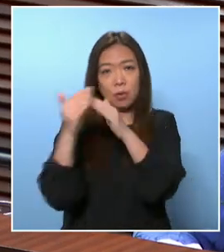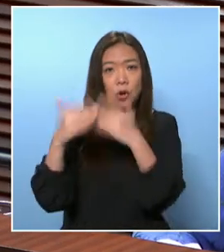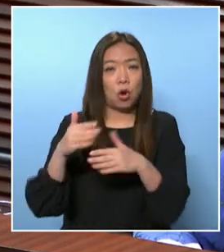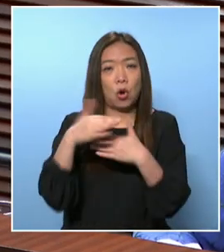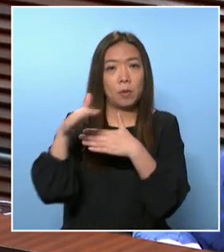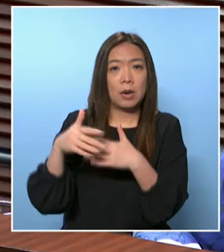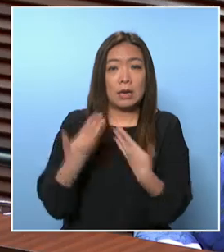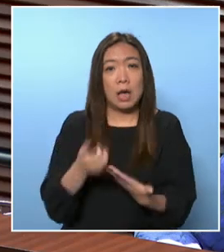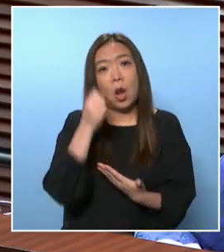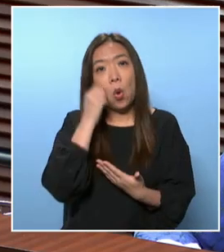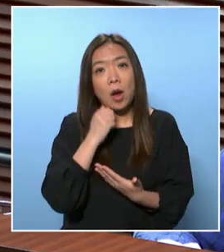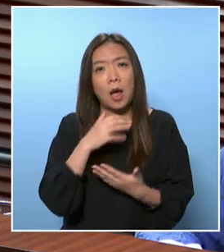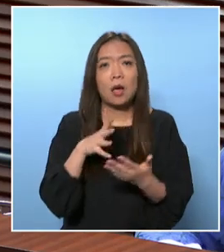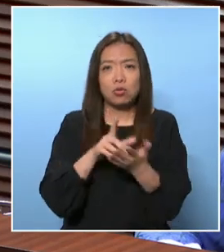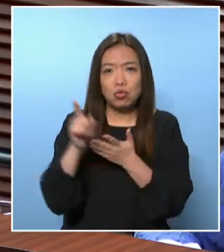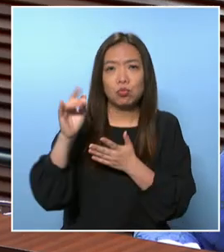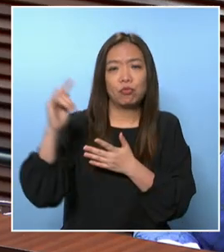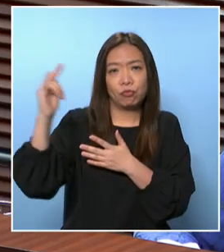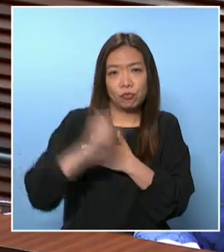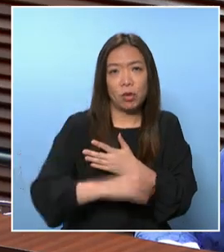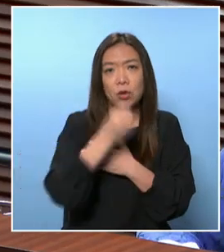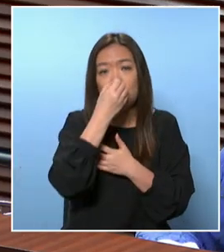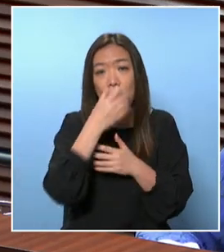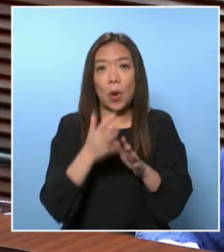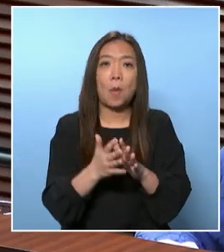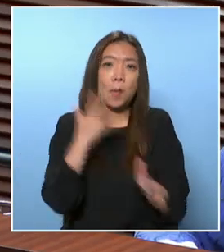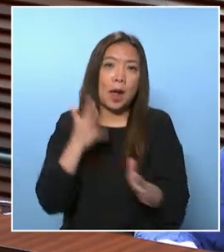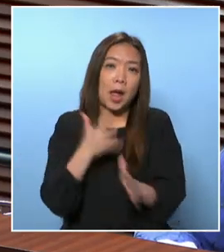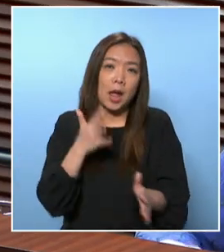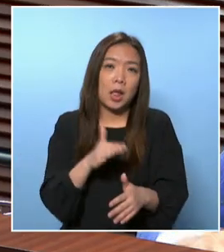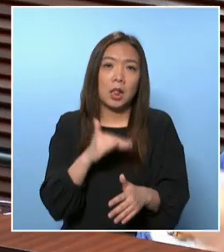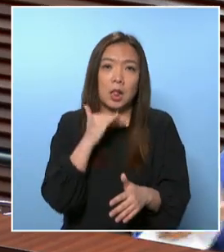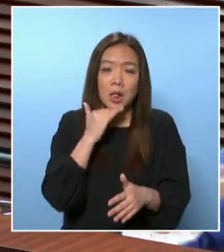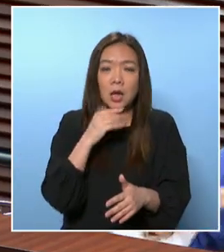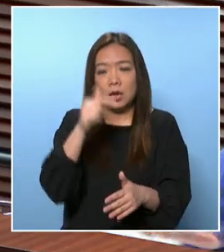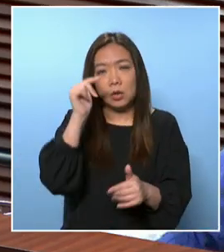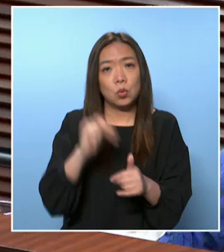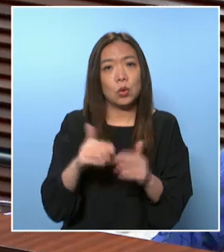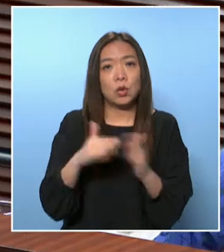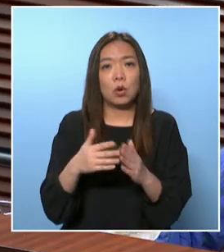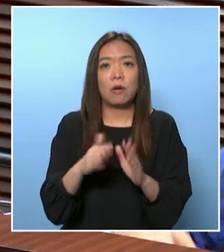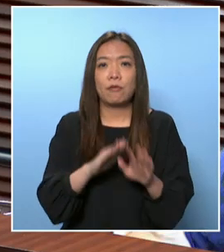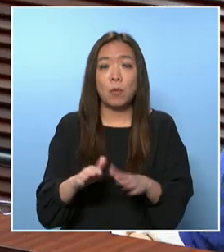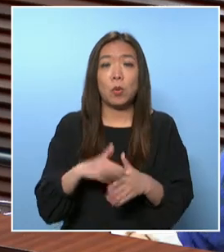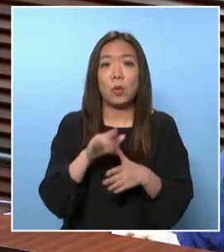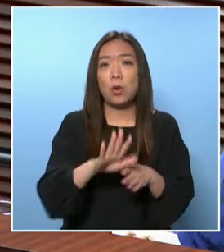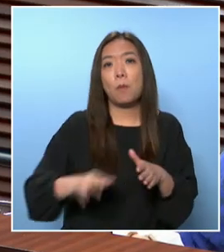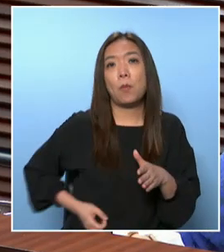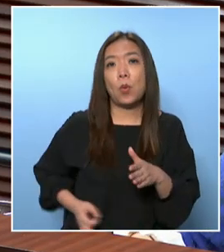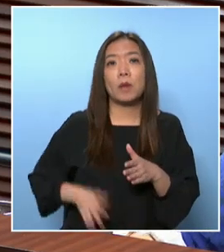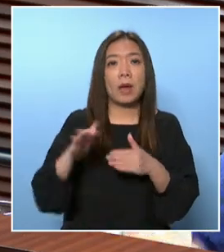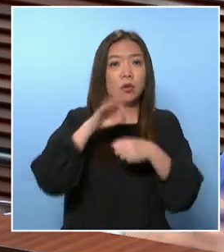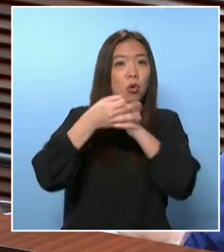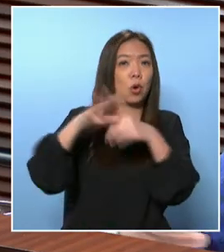emigrated overseas in the 1980s. They're senior citizens. They're coming back to Hong Kong to queue up for